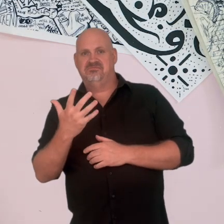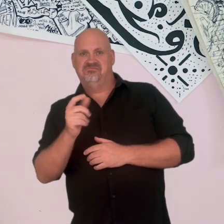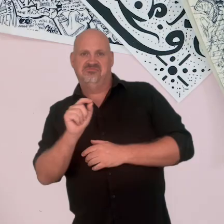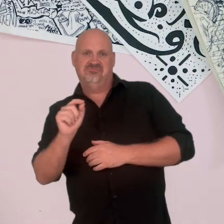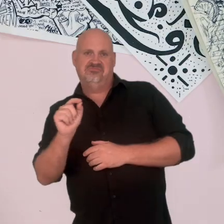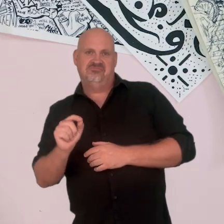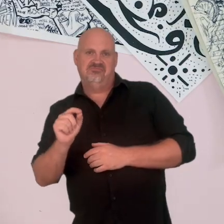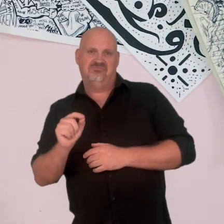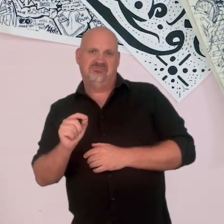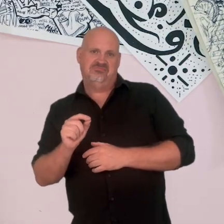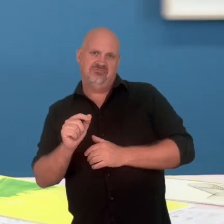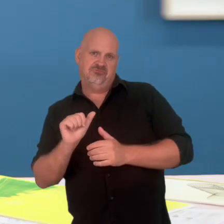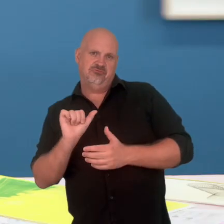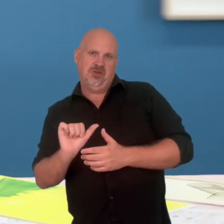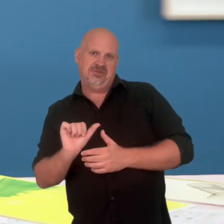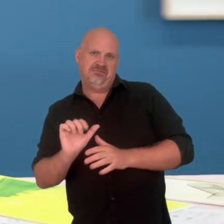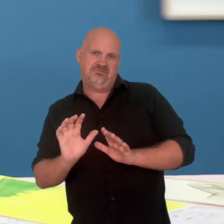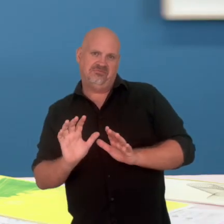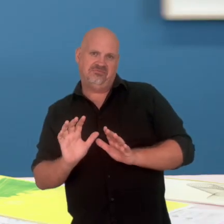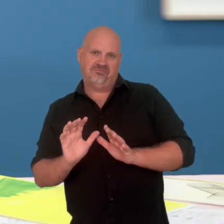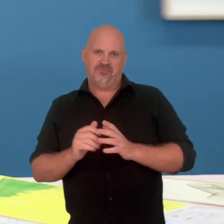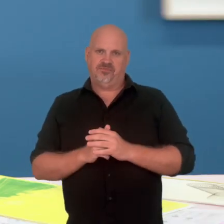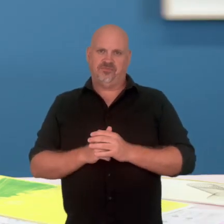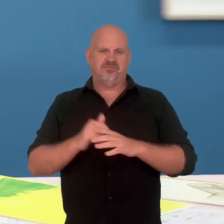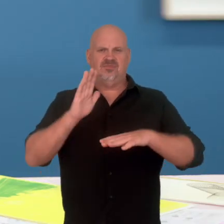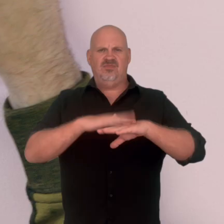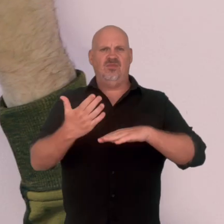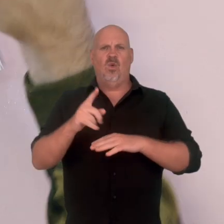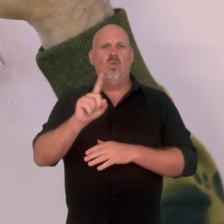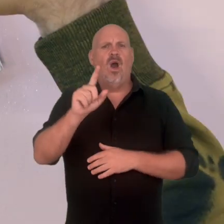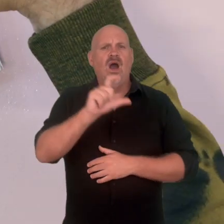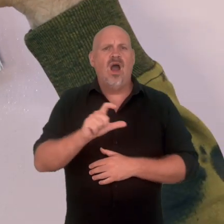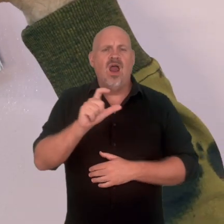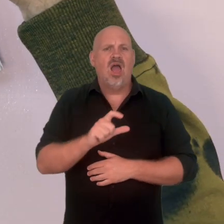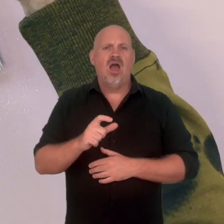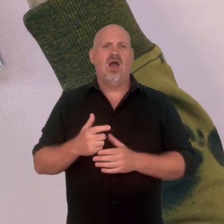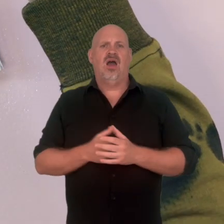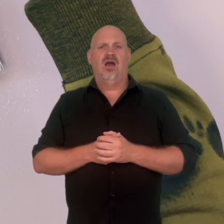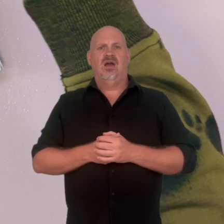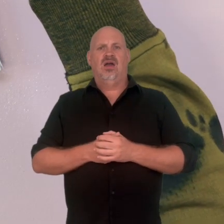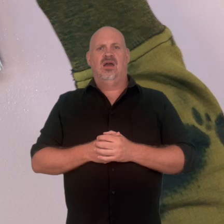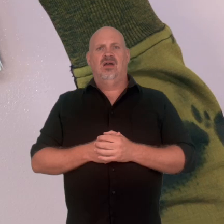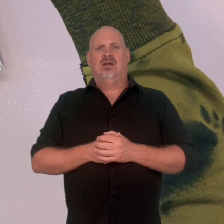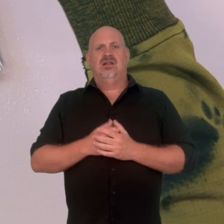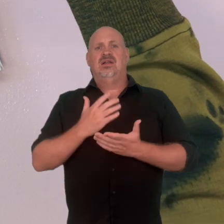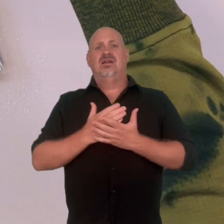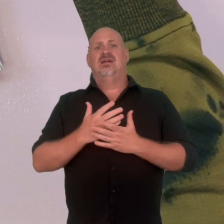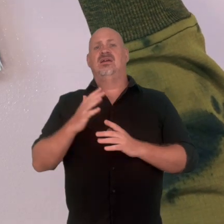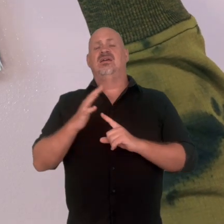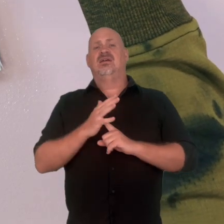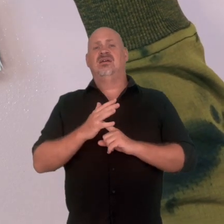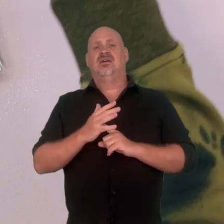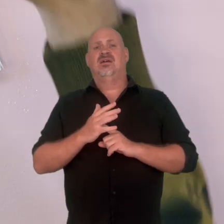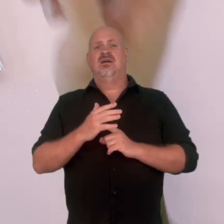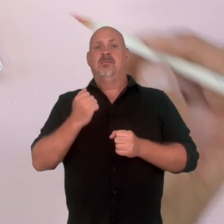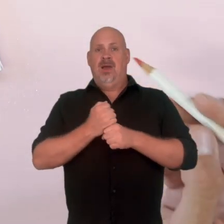appropriate. It doesn't matter what colors you use. I think the best thing is just to make sure that you can see the